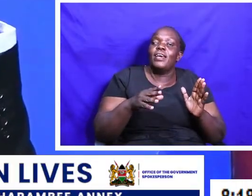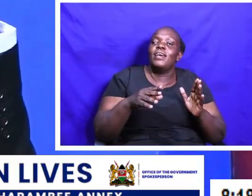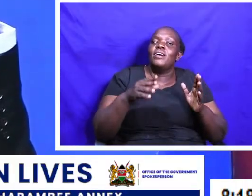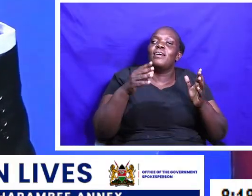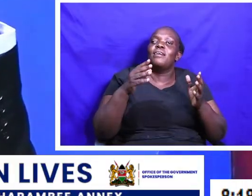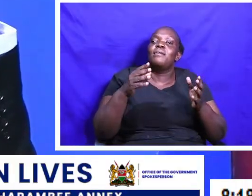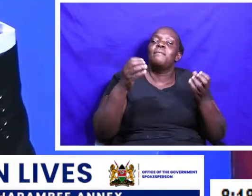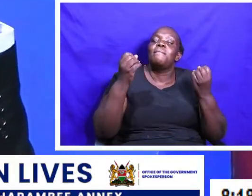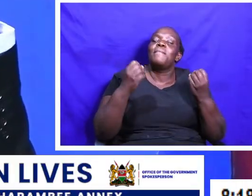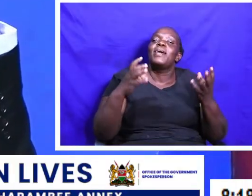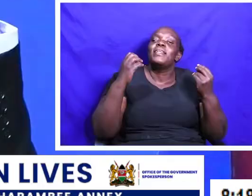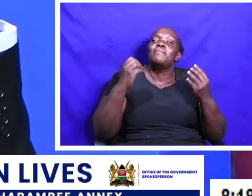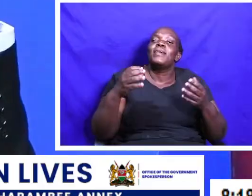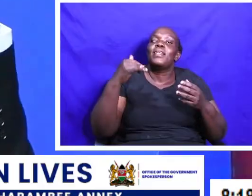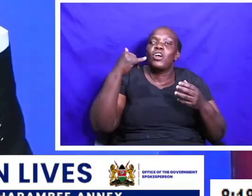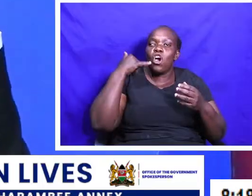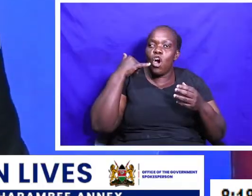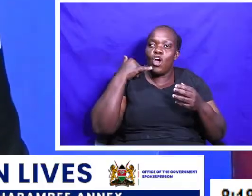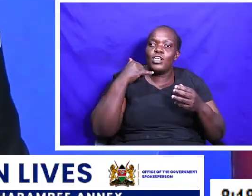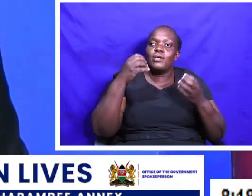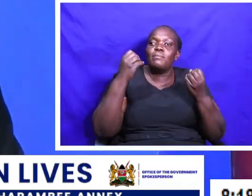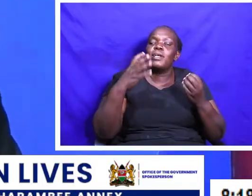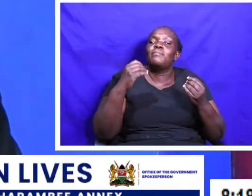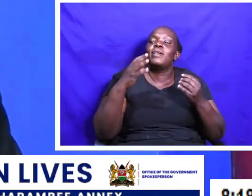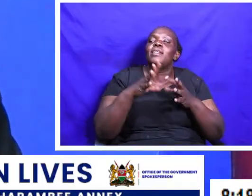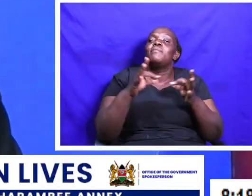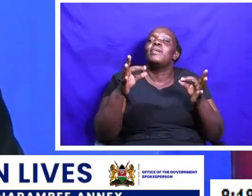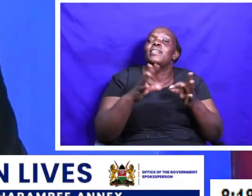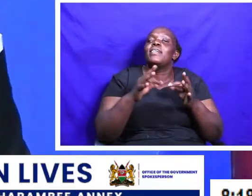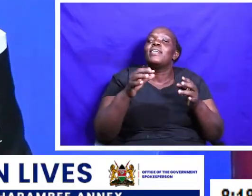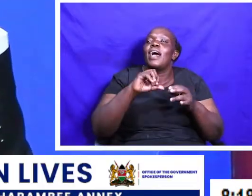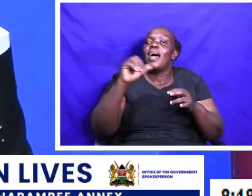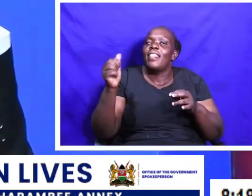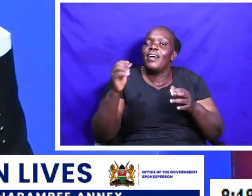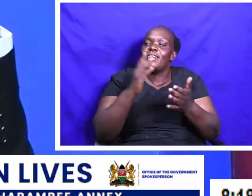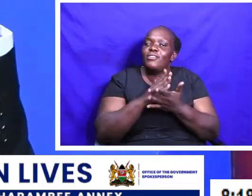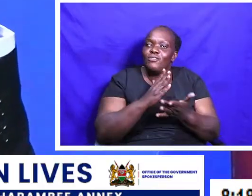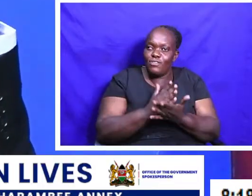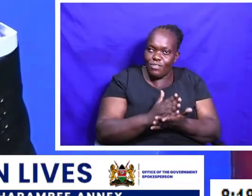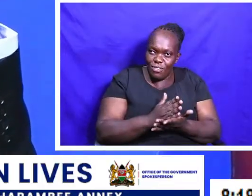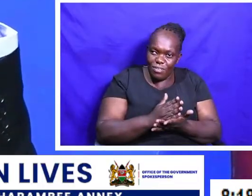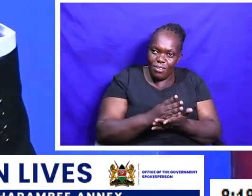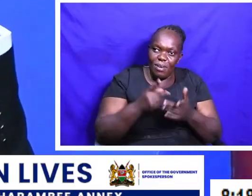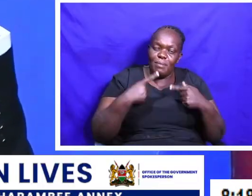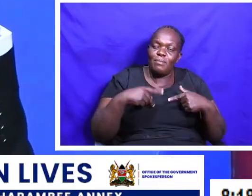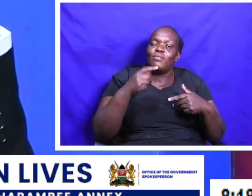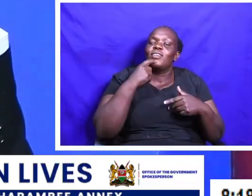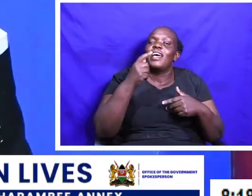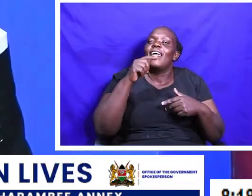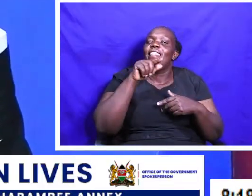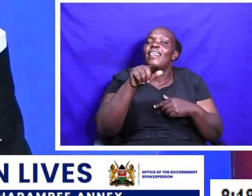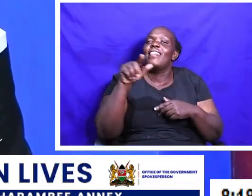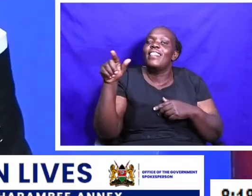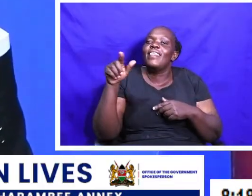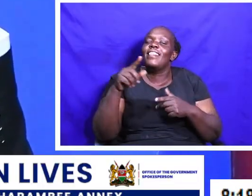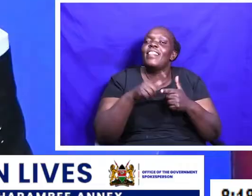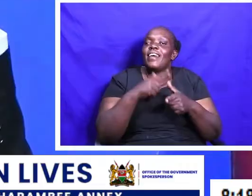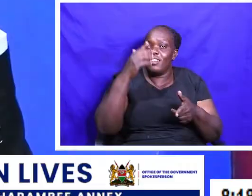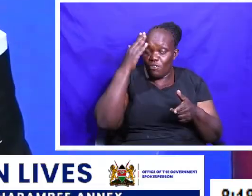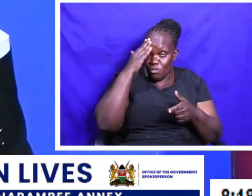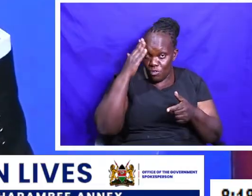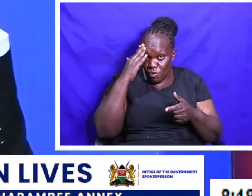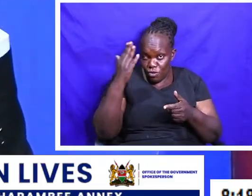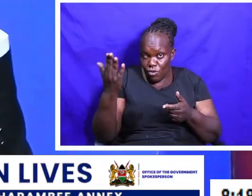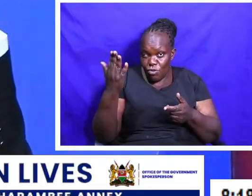got so many calls and SMSs. Some of them I think I haven't even read. Yeah, even people have not called you for eons. Yeah, now you